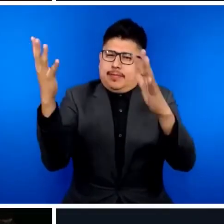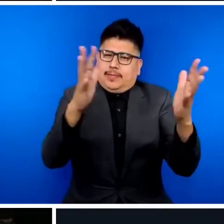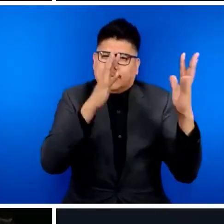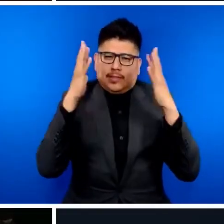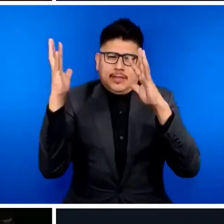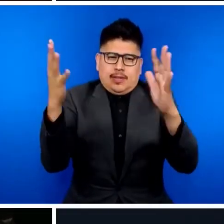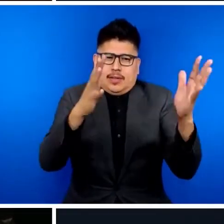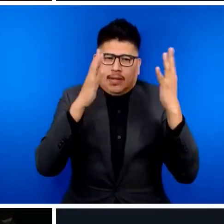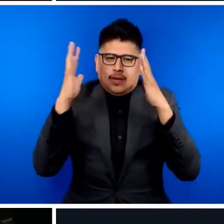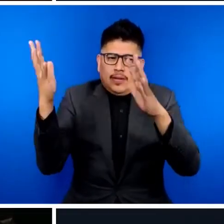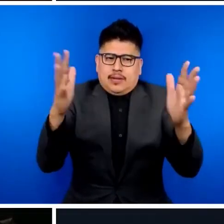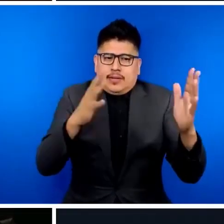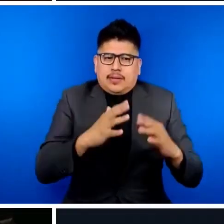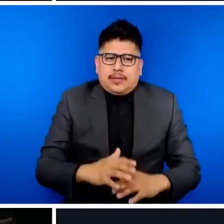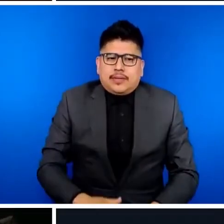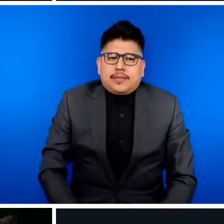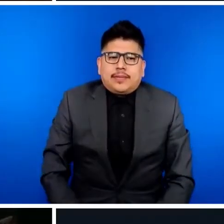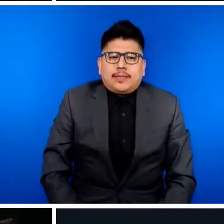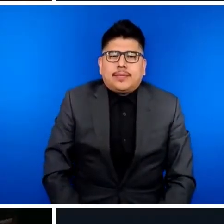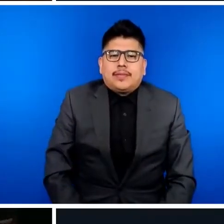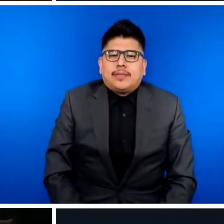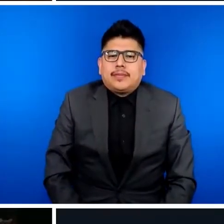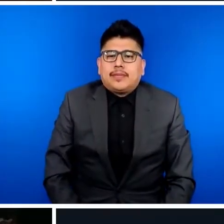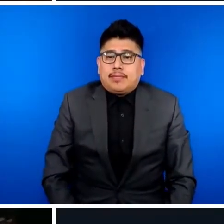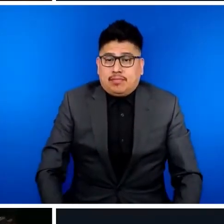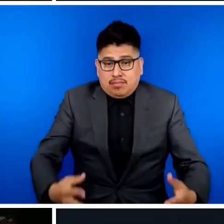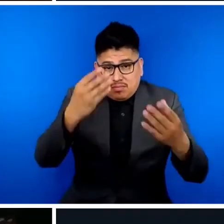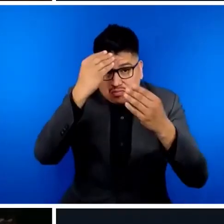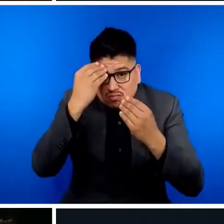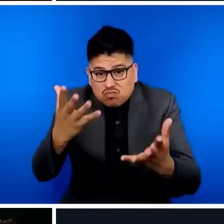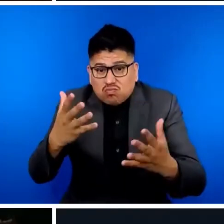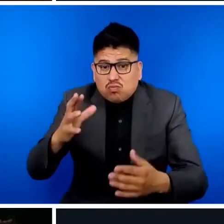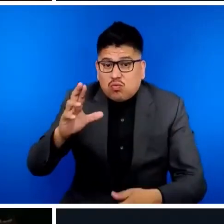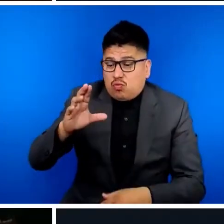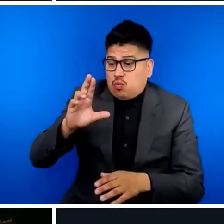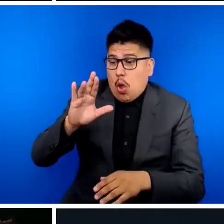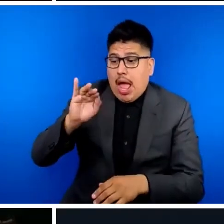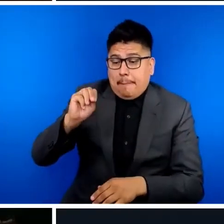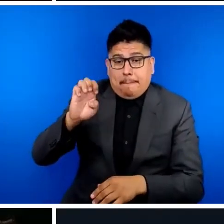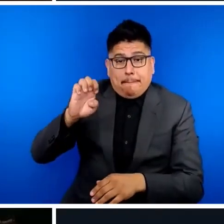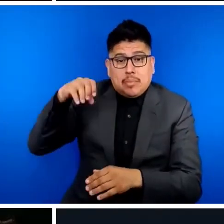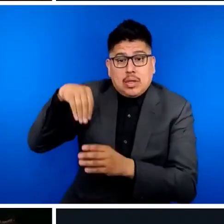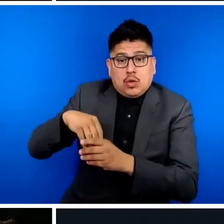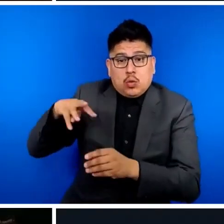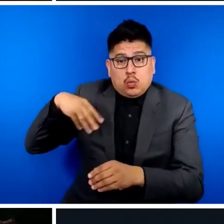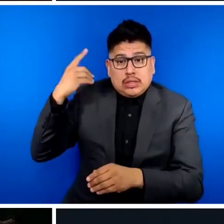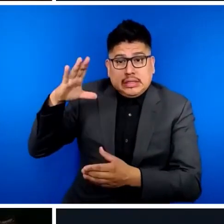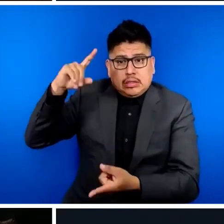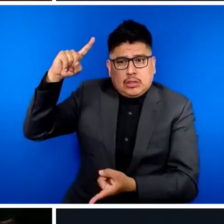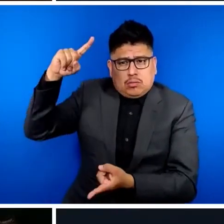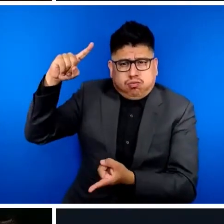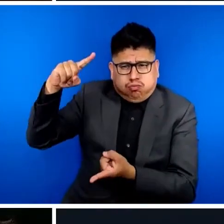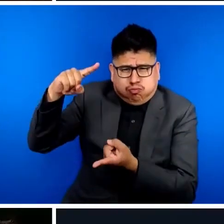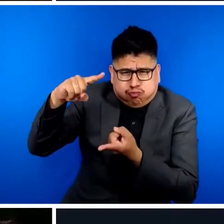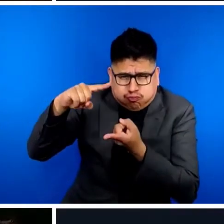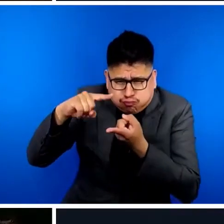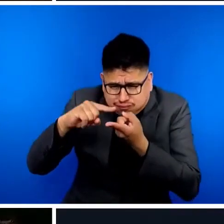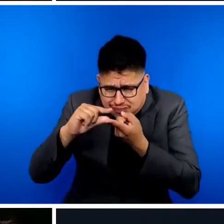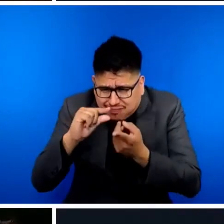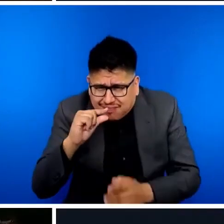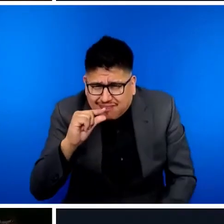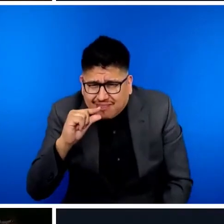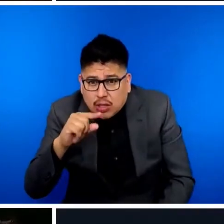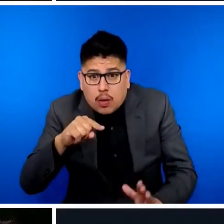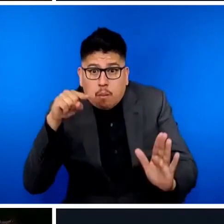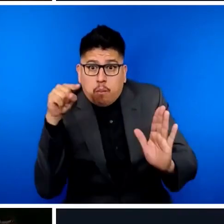In fact, crime in Washington is now at the lowest level ever recorded, and murders in D.C. this January